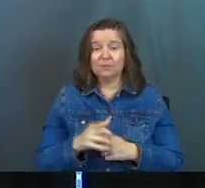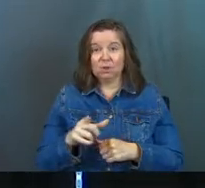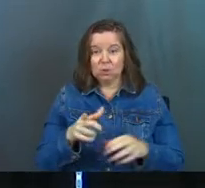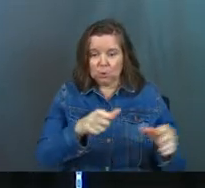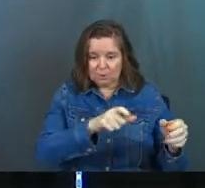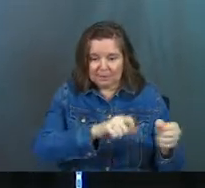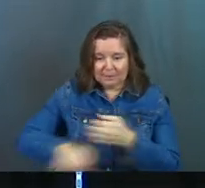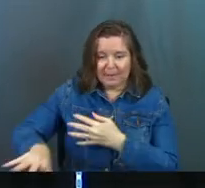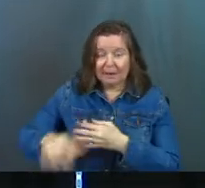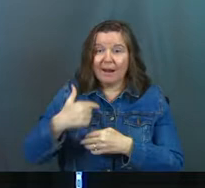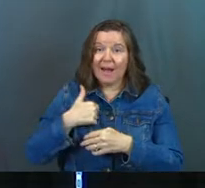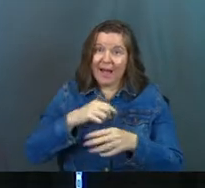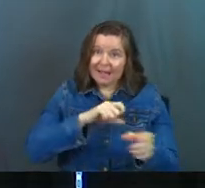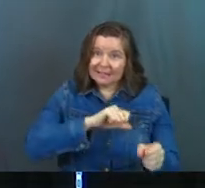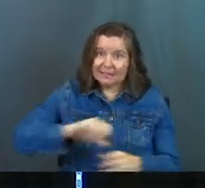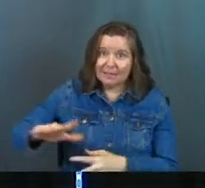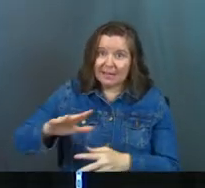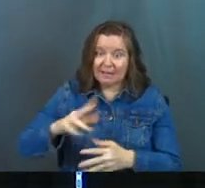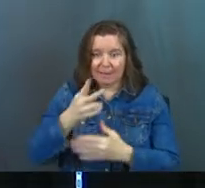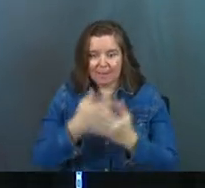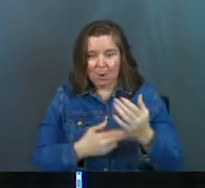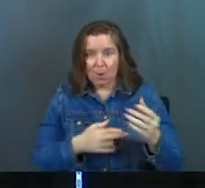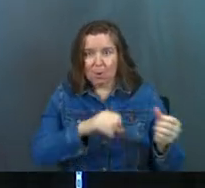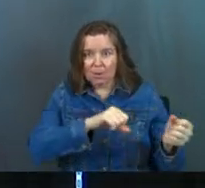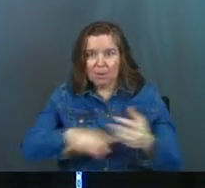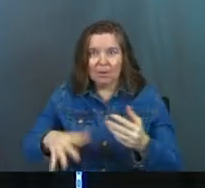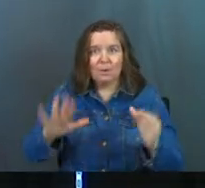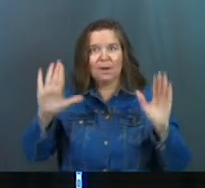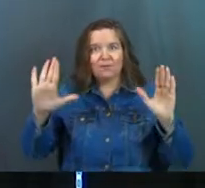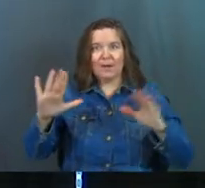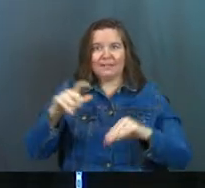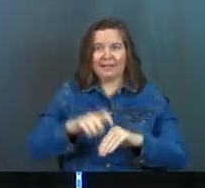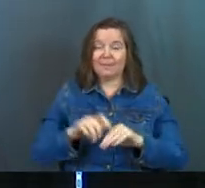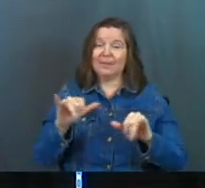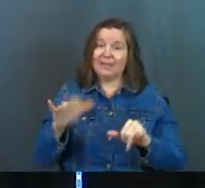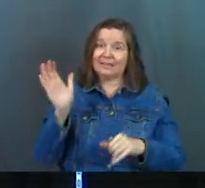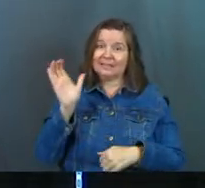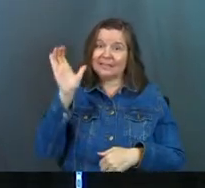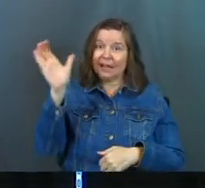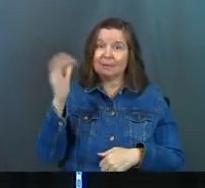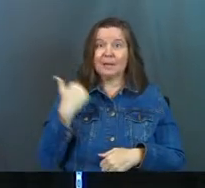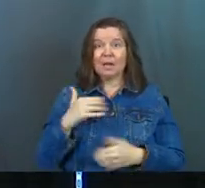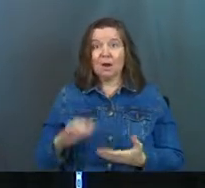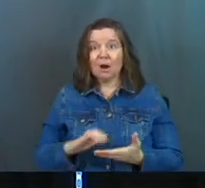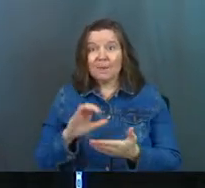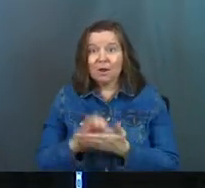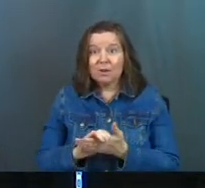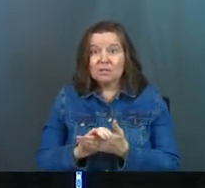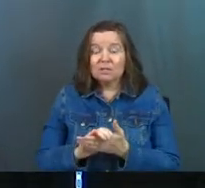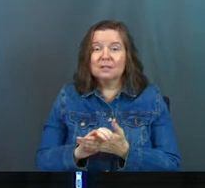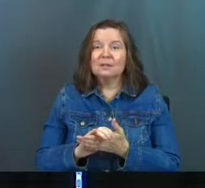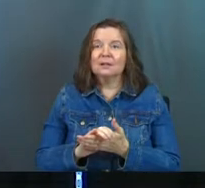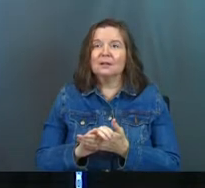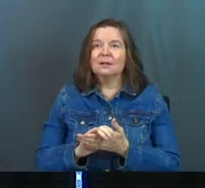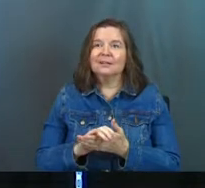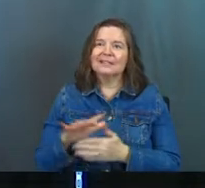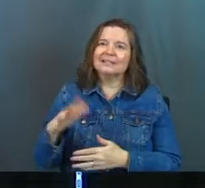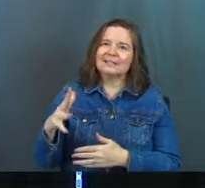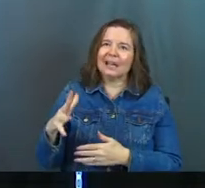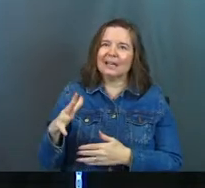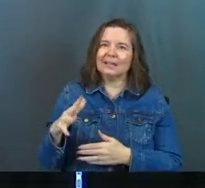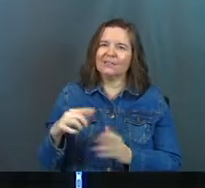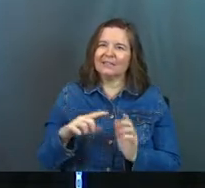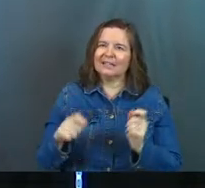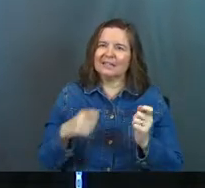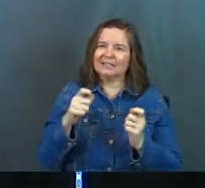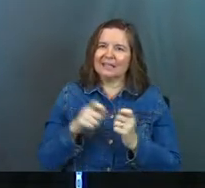you spin it, I spin it, we have a great time. That's the concept. In our marriages, it's kind of